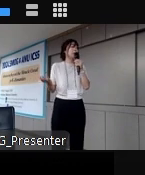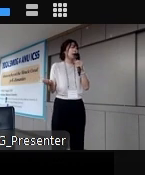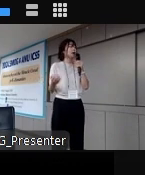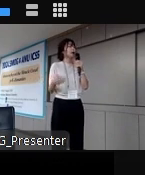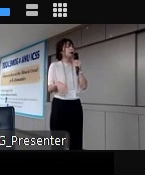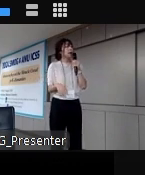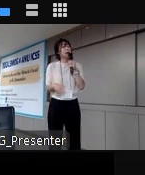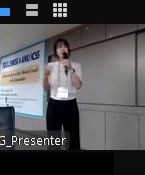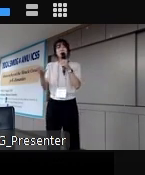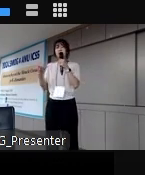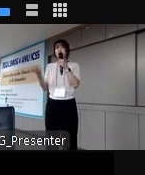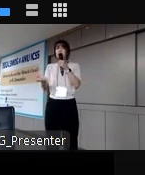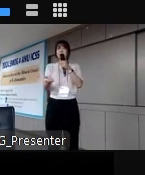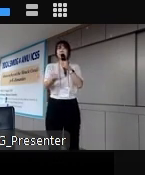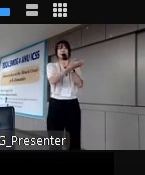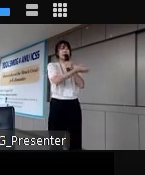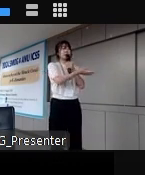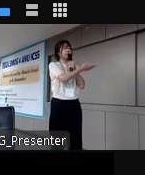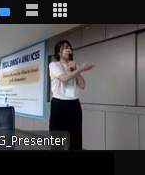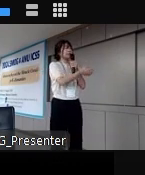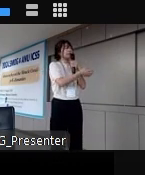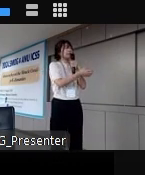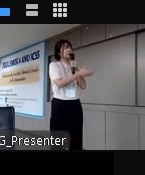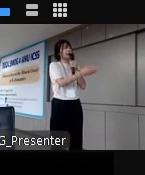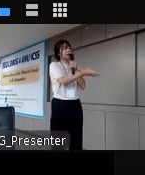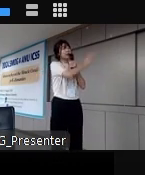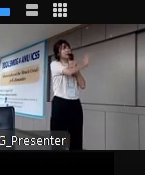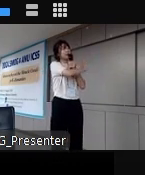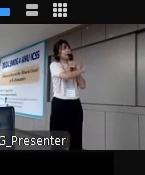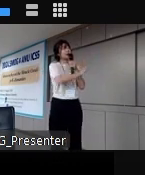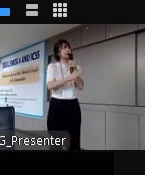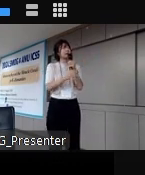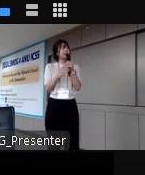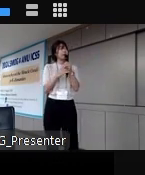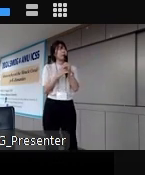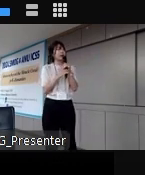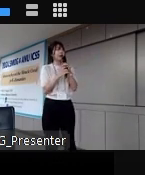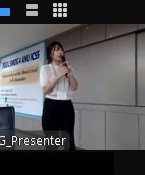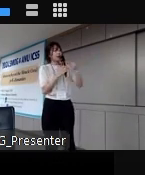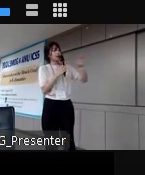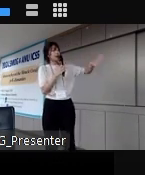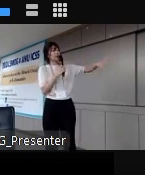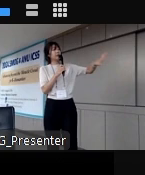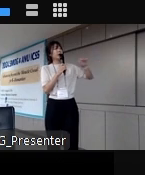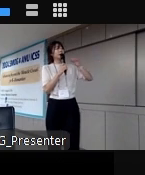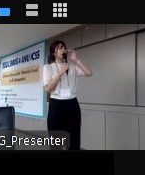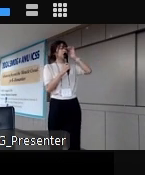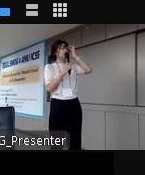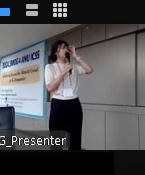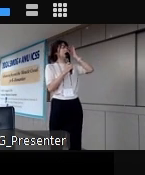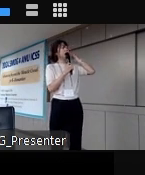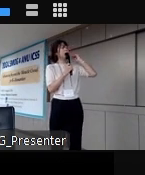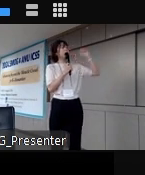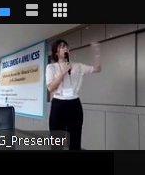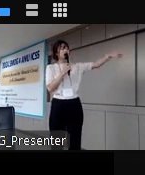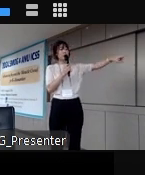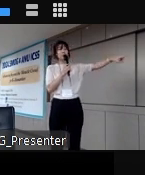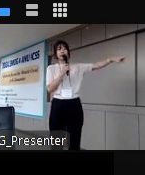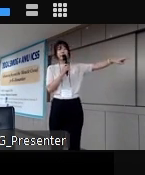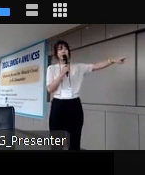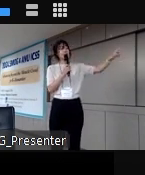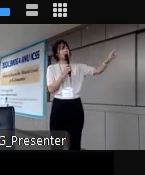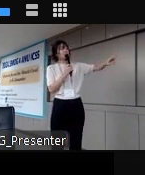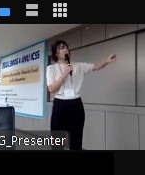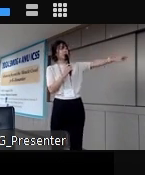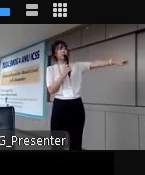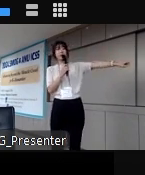did what. And you saw very similar kind of stimuli already from our consultation data, but the three proxies we used were number of